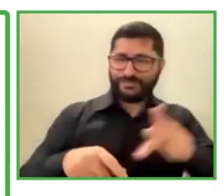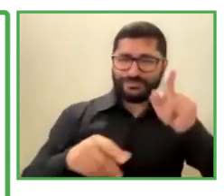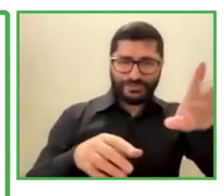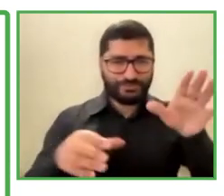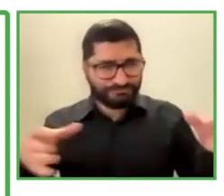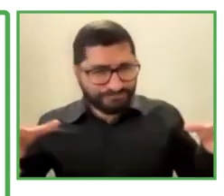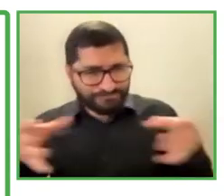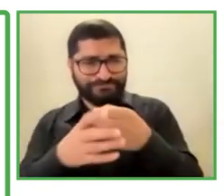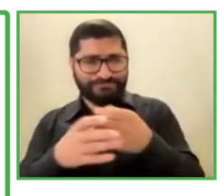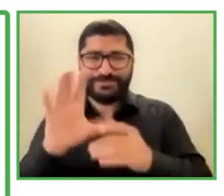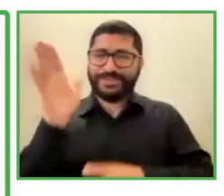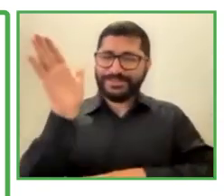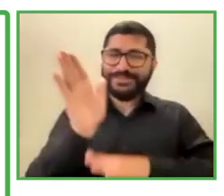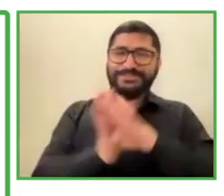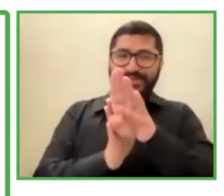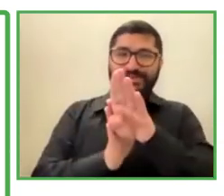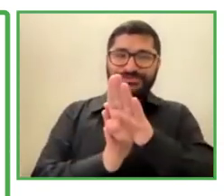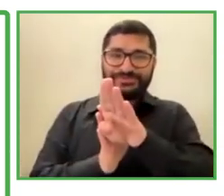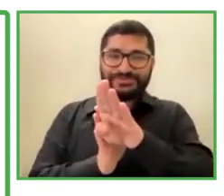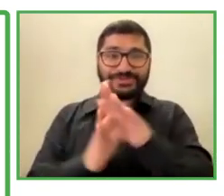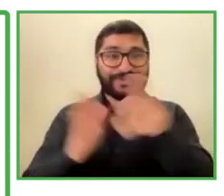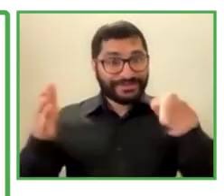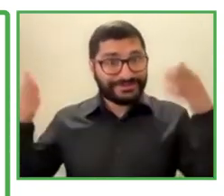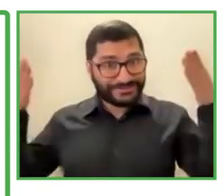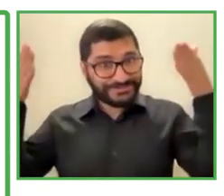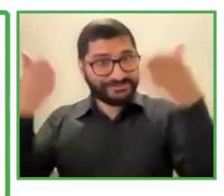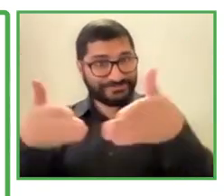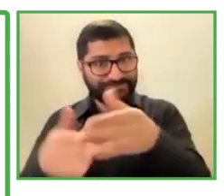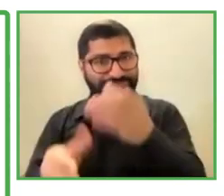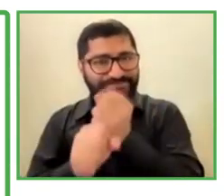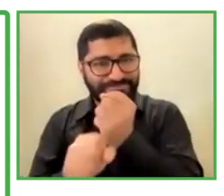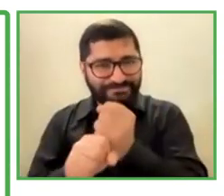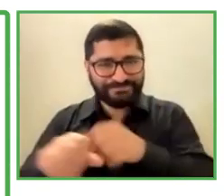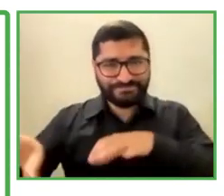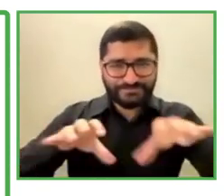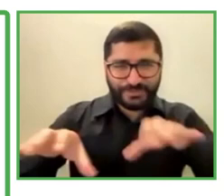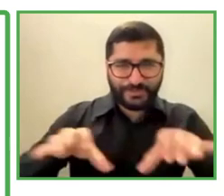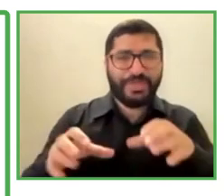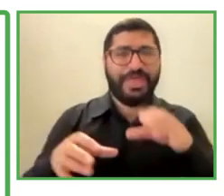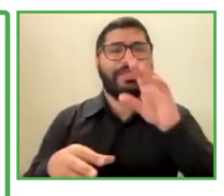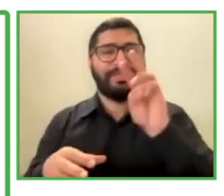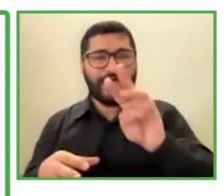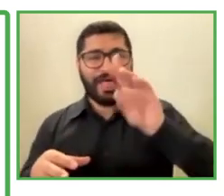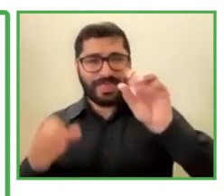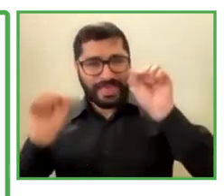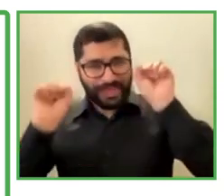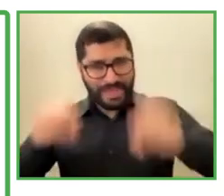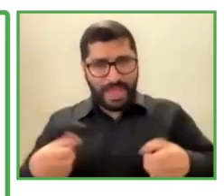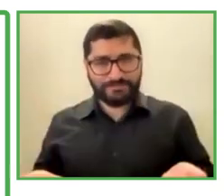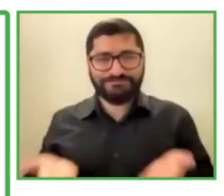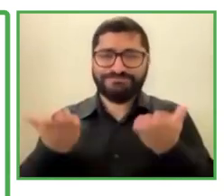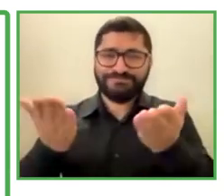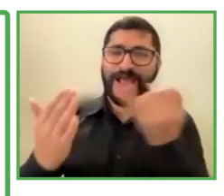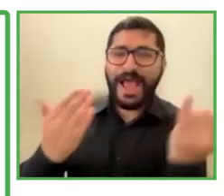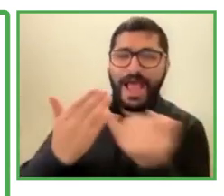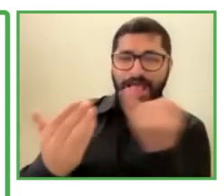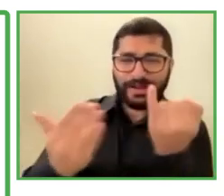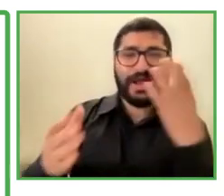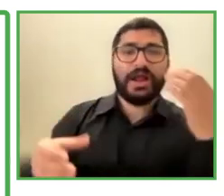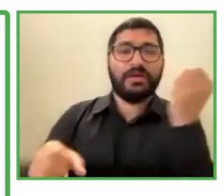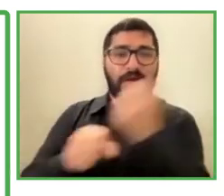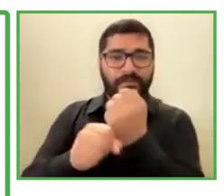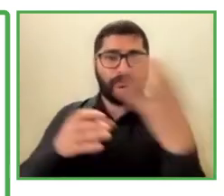of the different systems with 3D printing that can help the inclusion of our users,